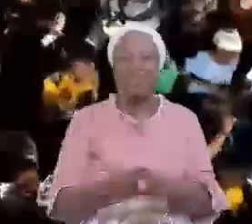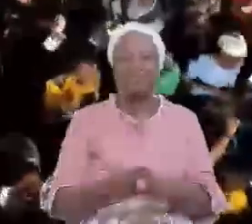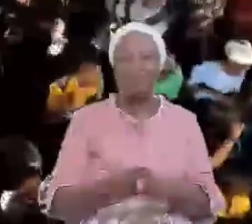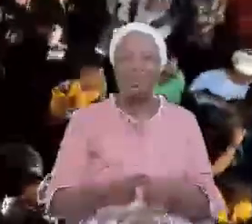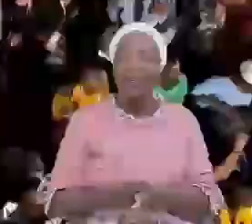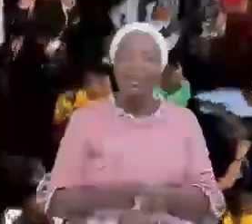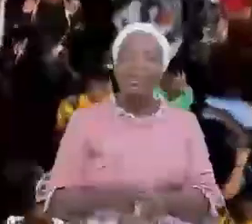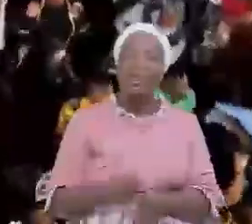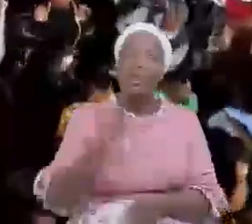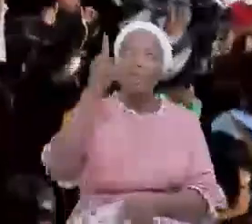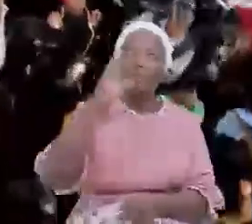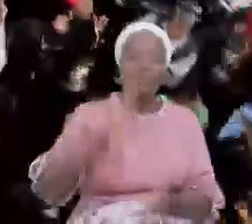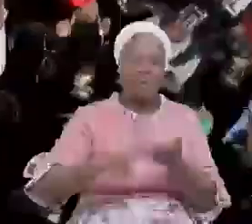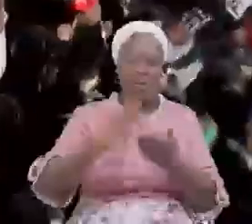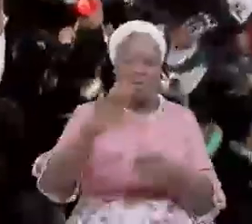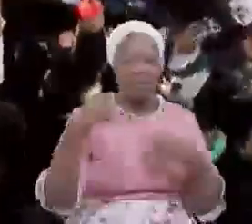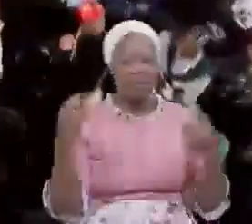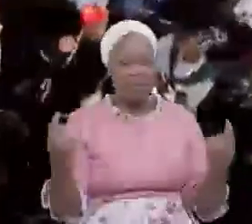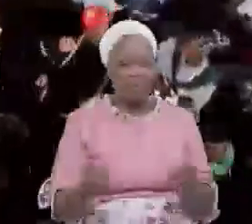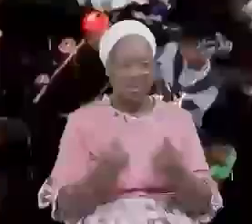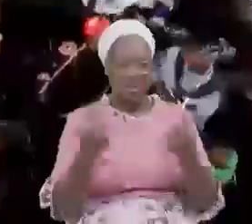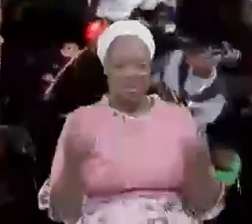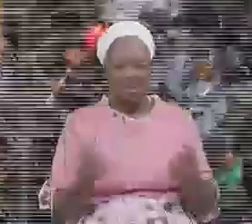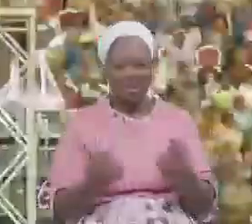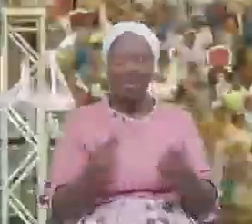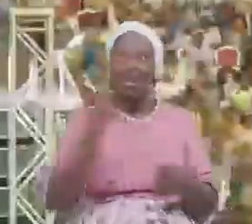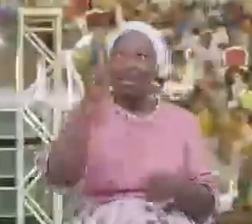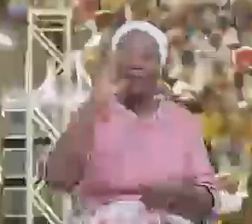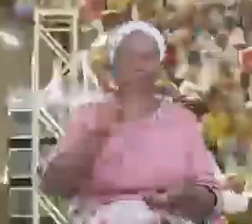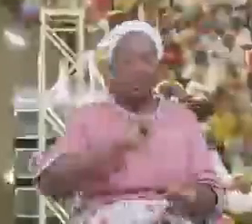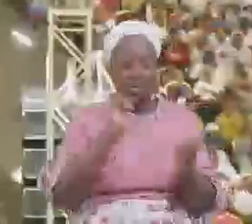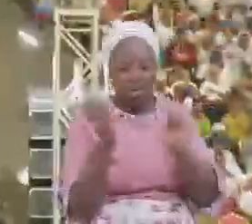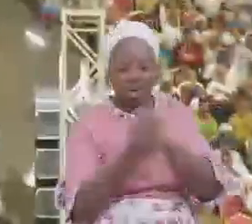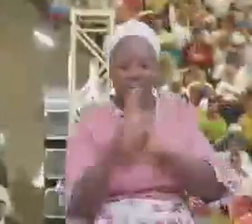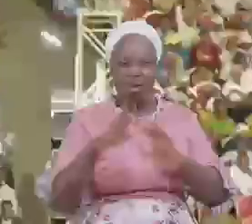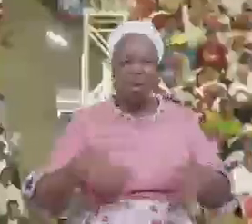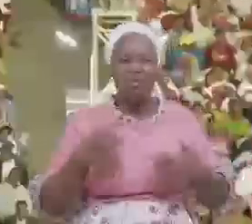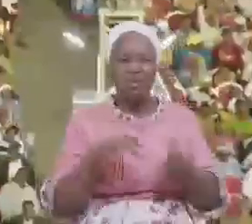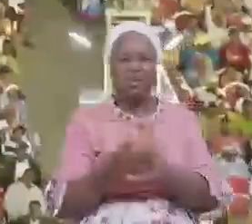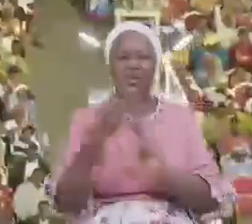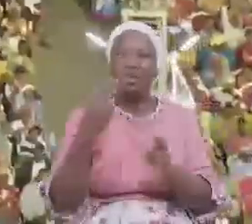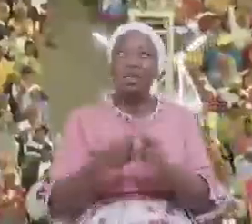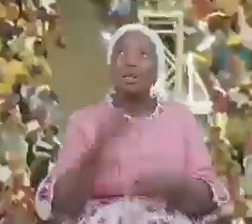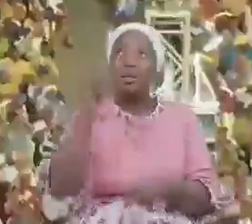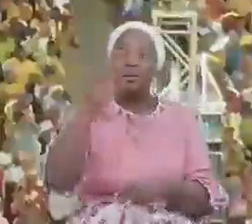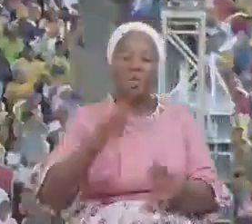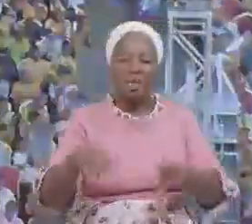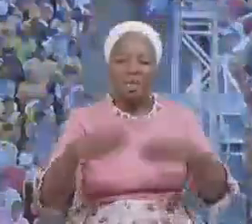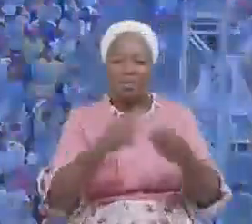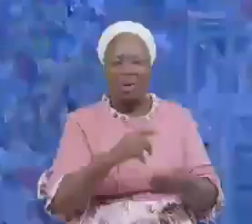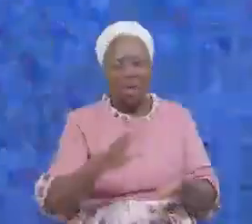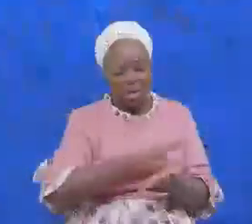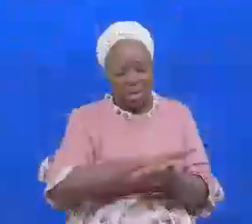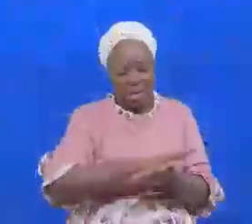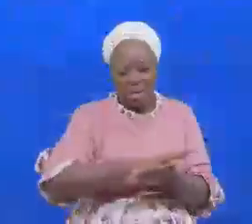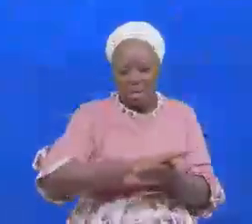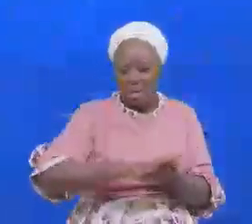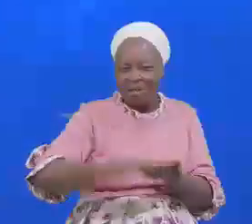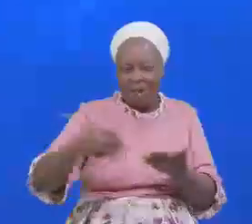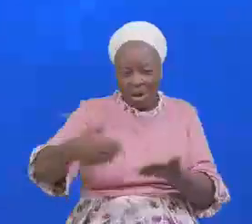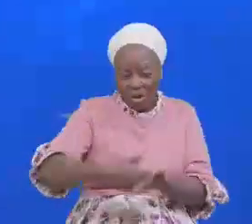your sin. He will change your life. He will give you a new transformed life.